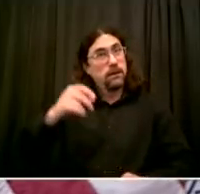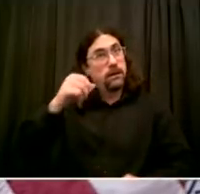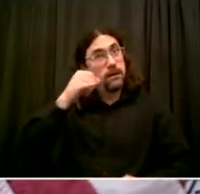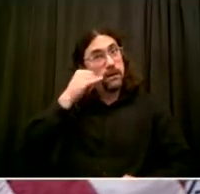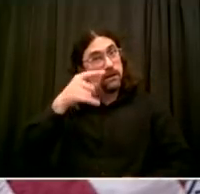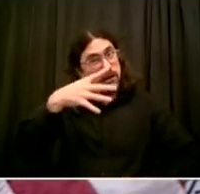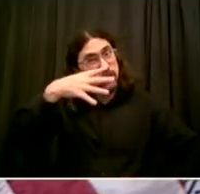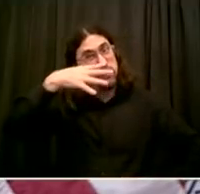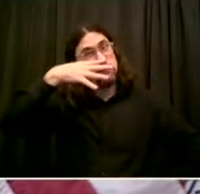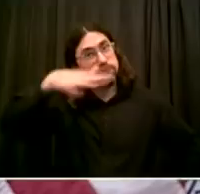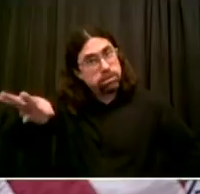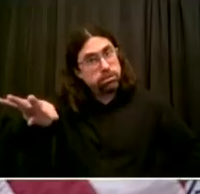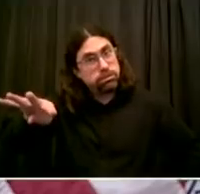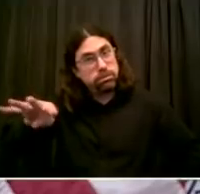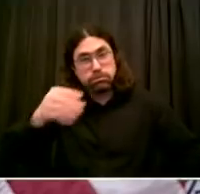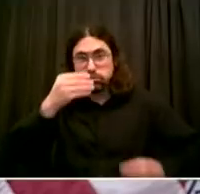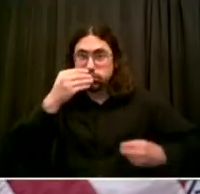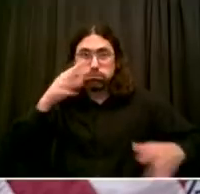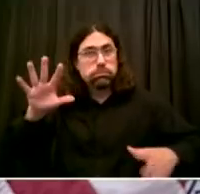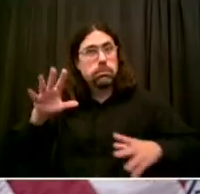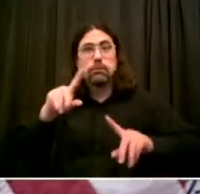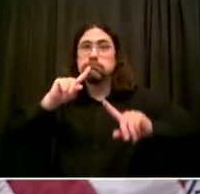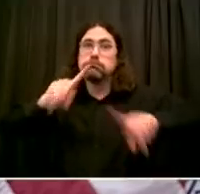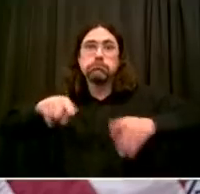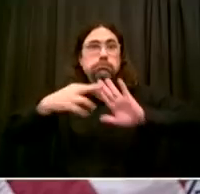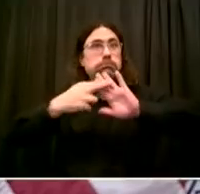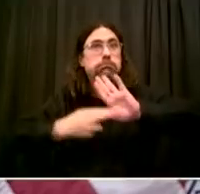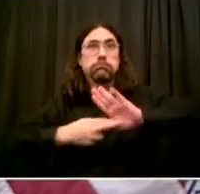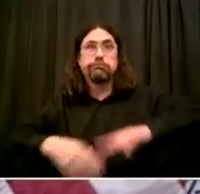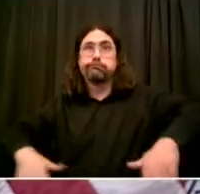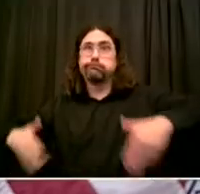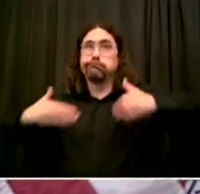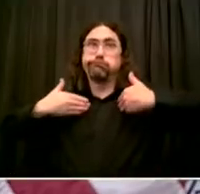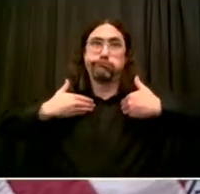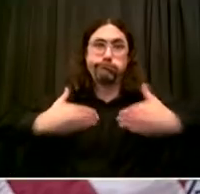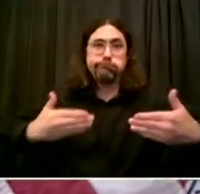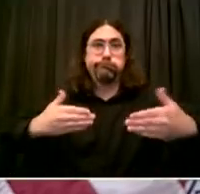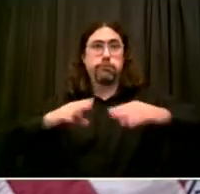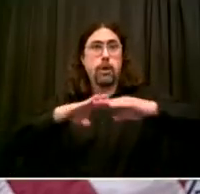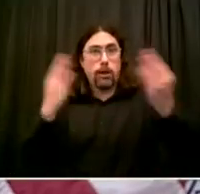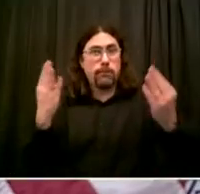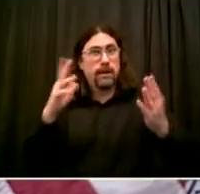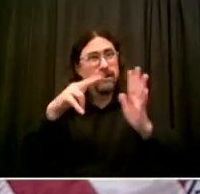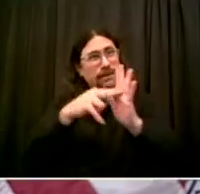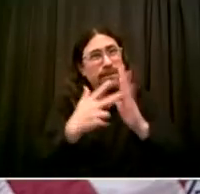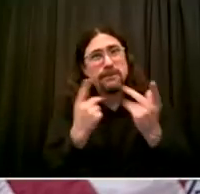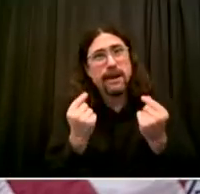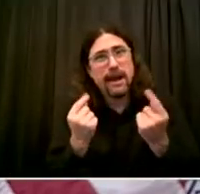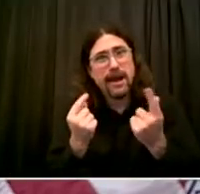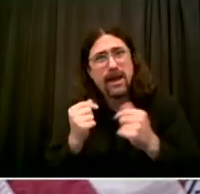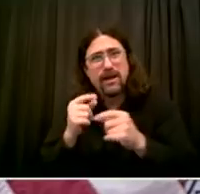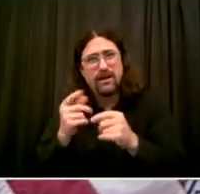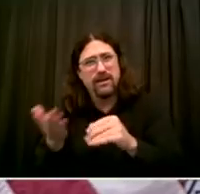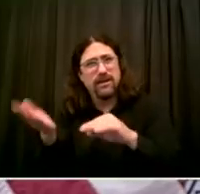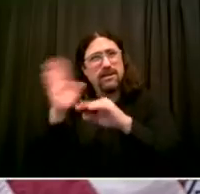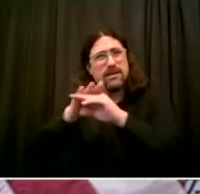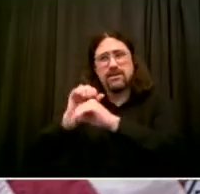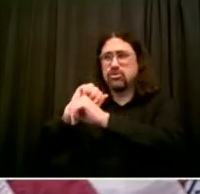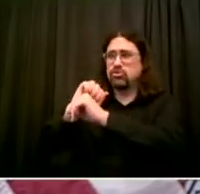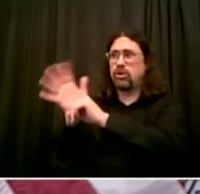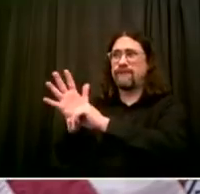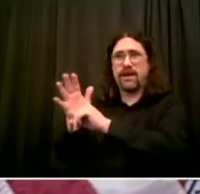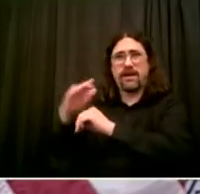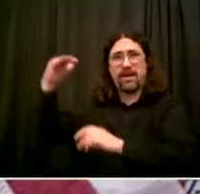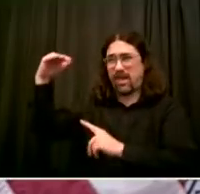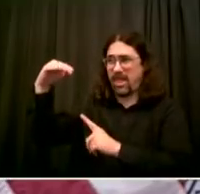last thing anyone wants. So we're going to do this the smart way. Anybody who reopens in defiance with state and